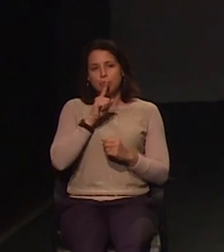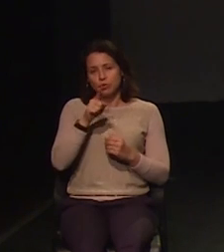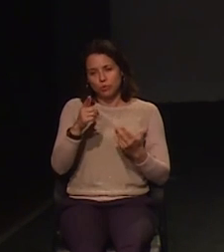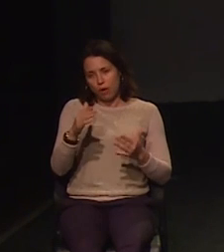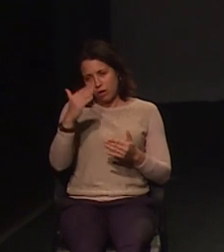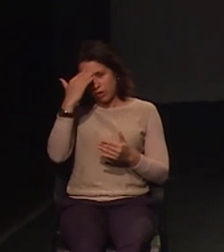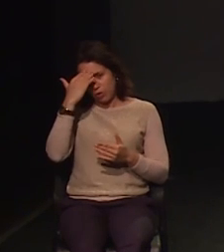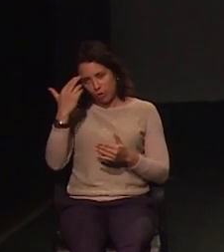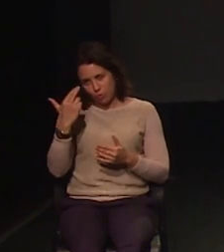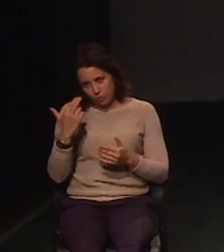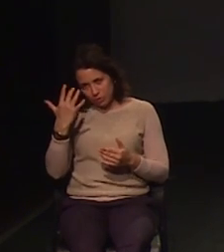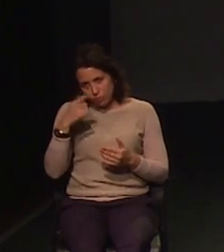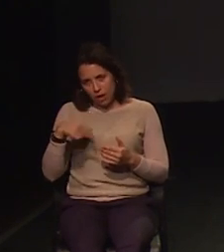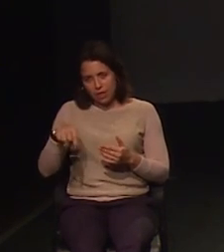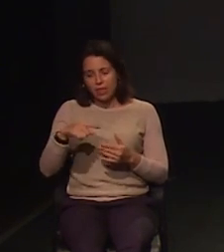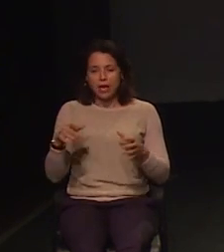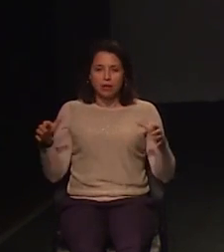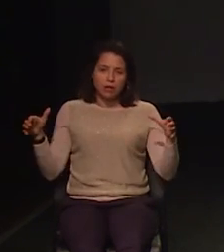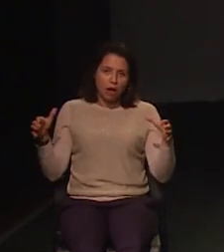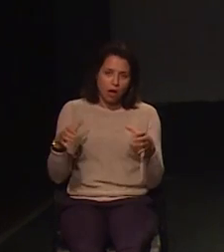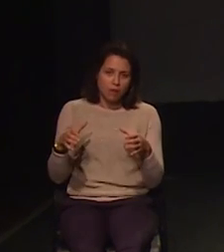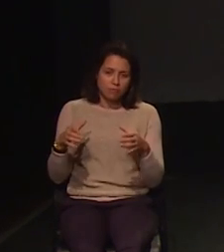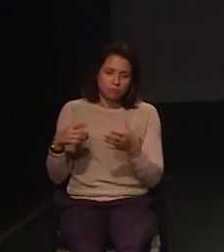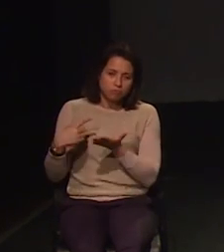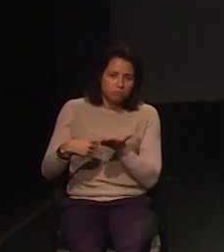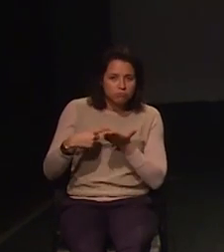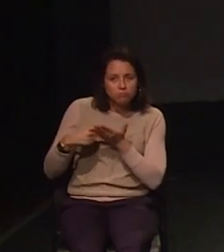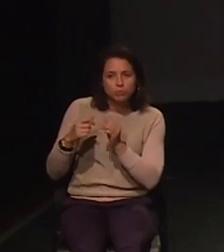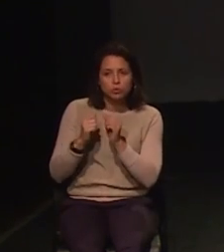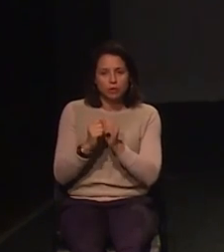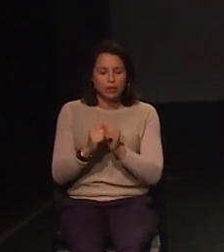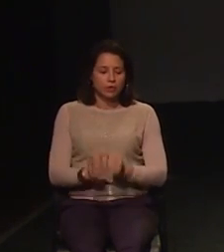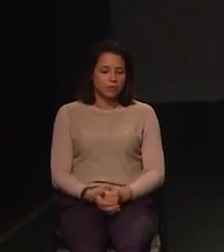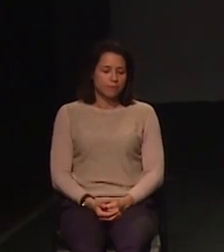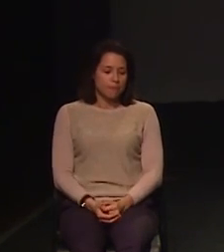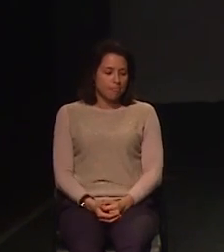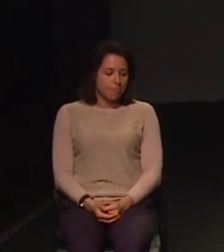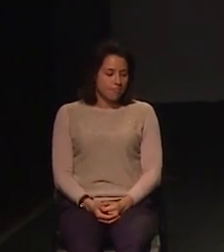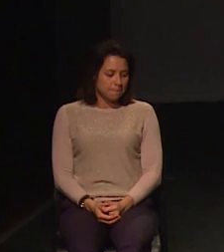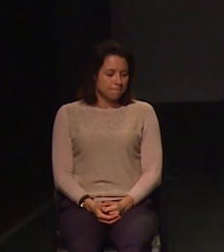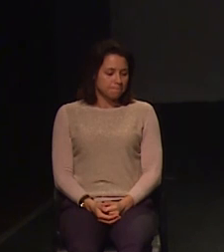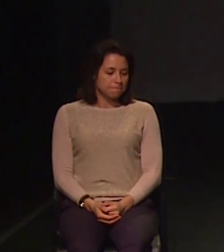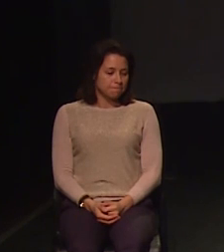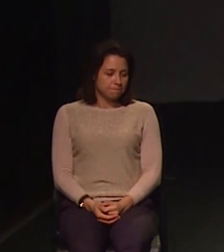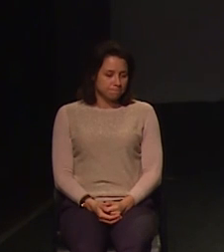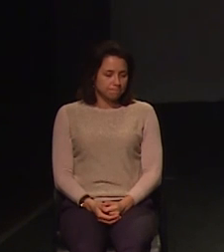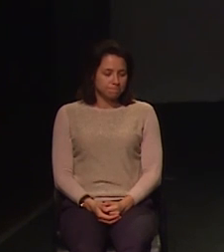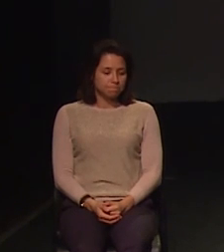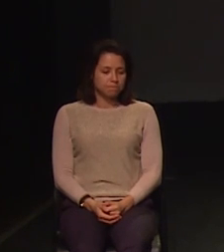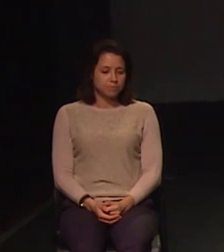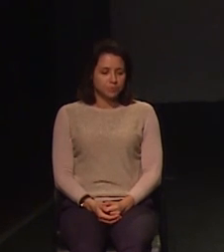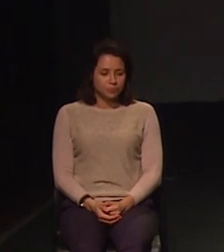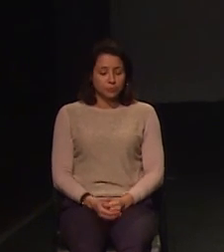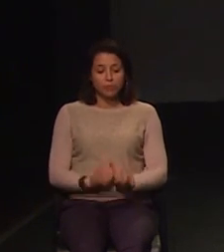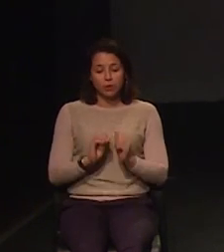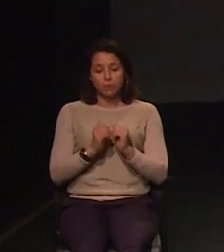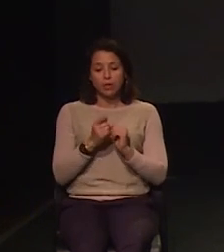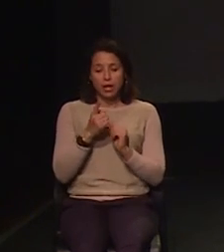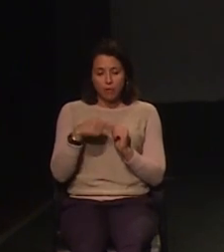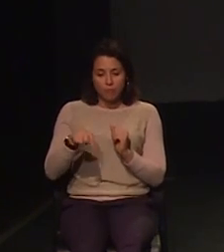now. But the way in which they have constructed values, practices